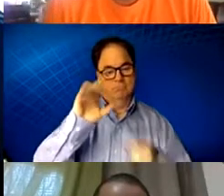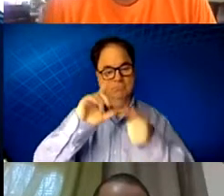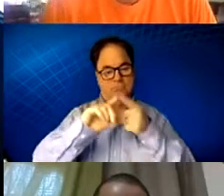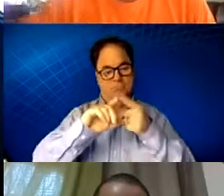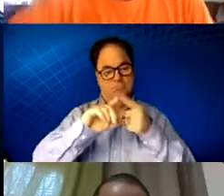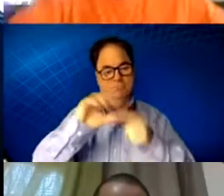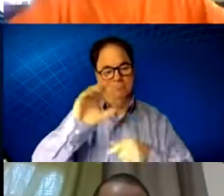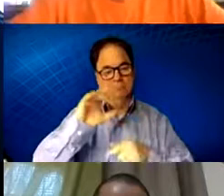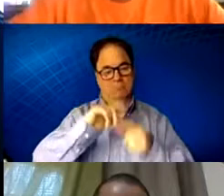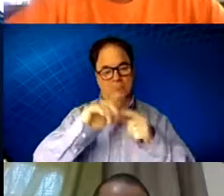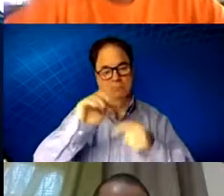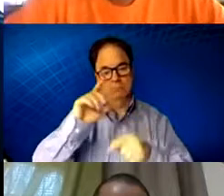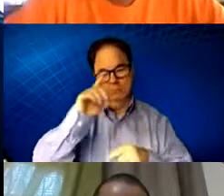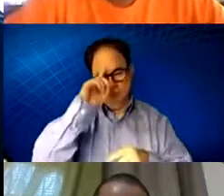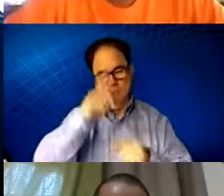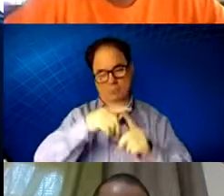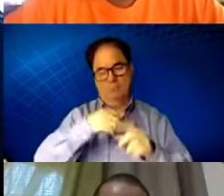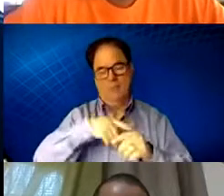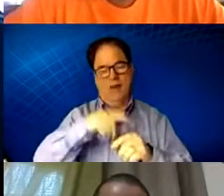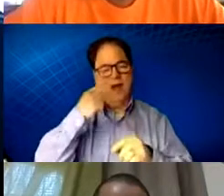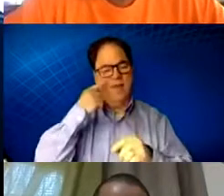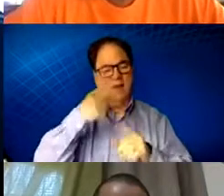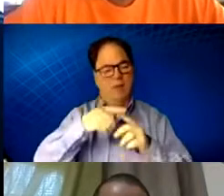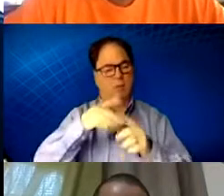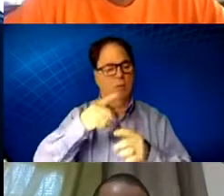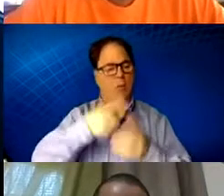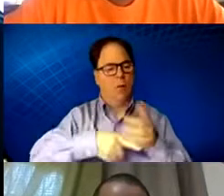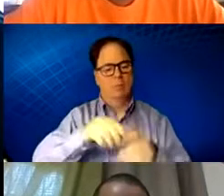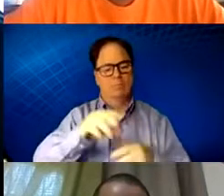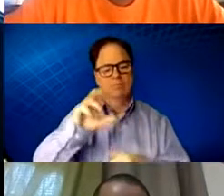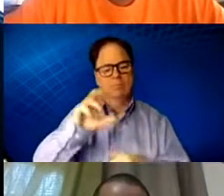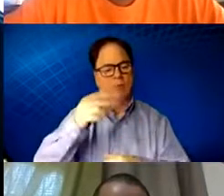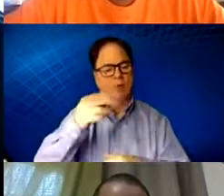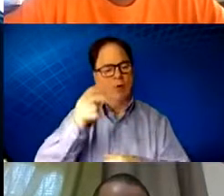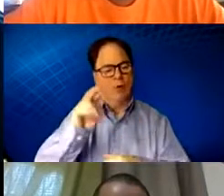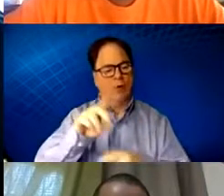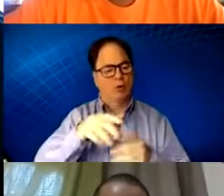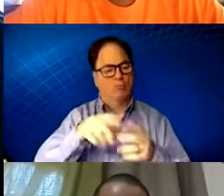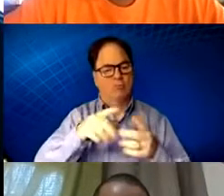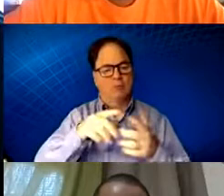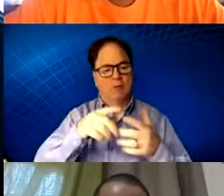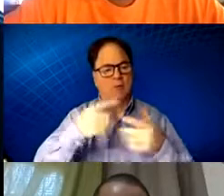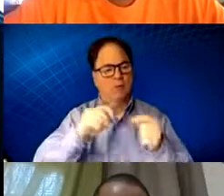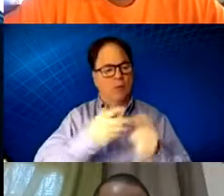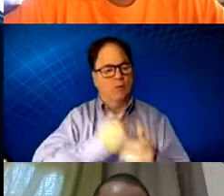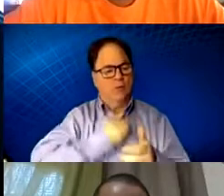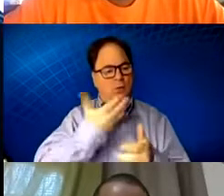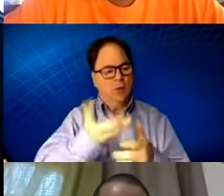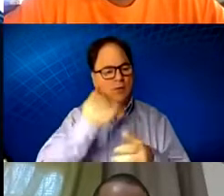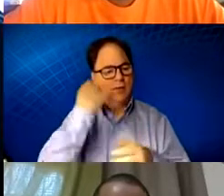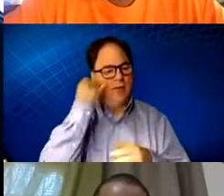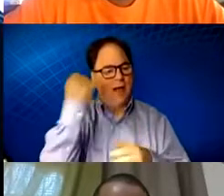Okay, thank you. John Collins is raising his hand, Okay, John Collins. and